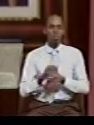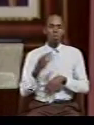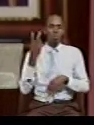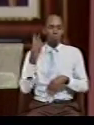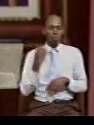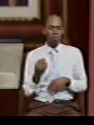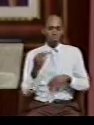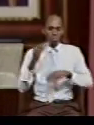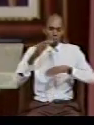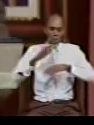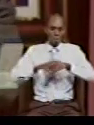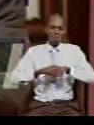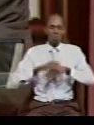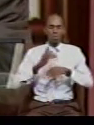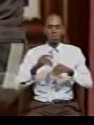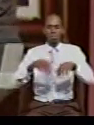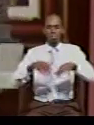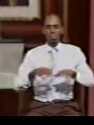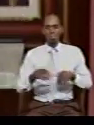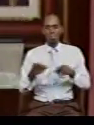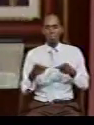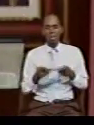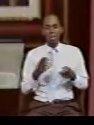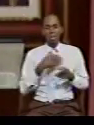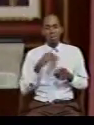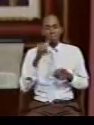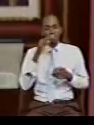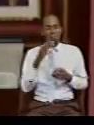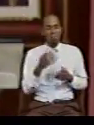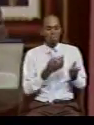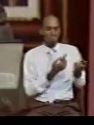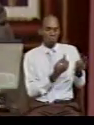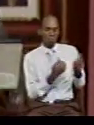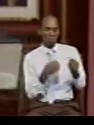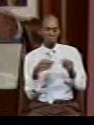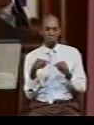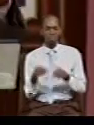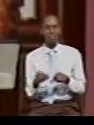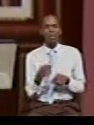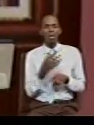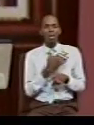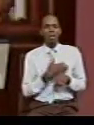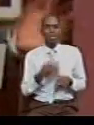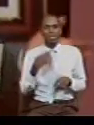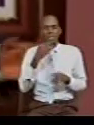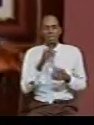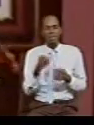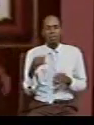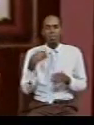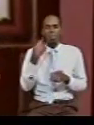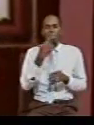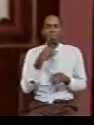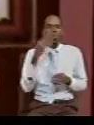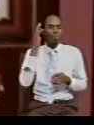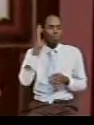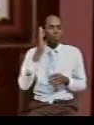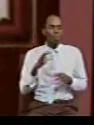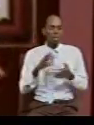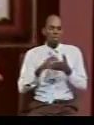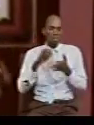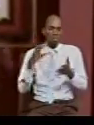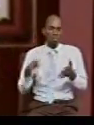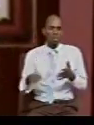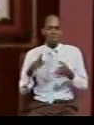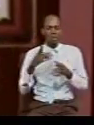tomb. And the women coming, they were saying, who will roll away the stone for